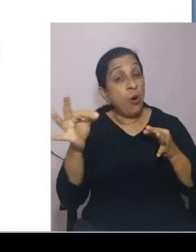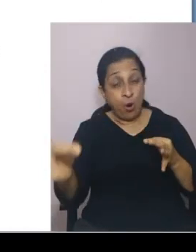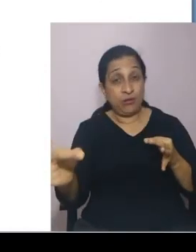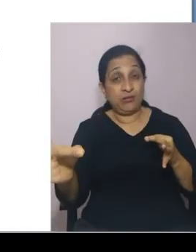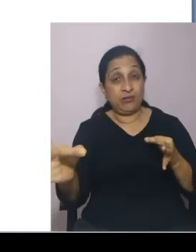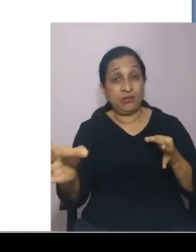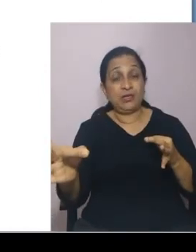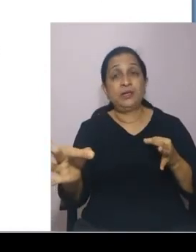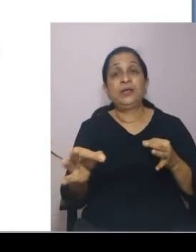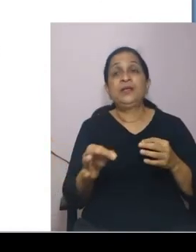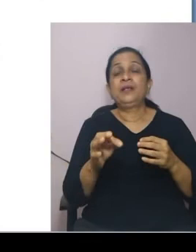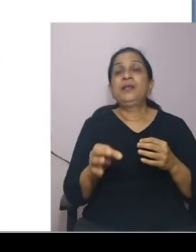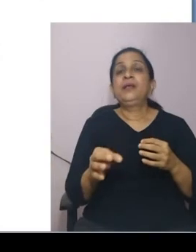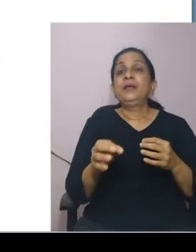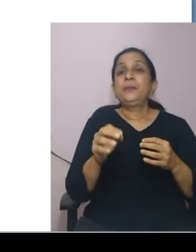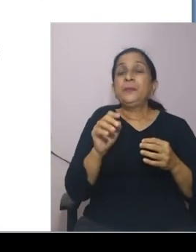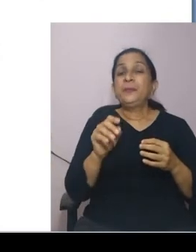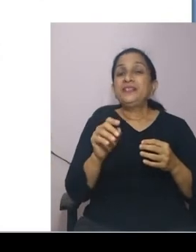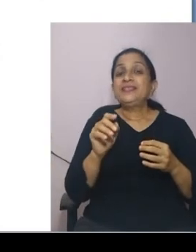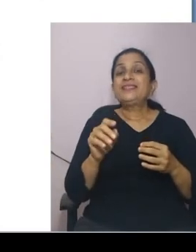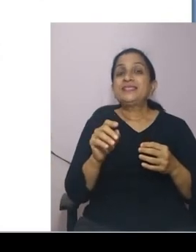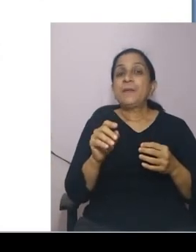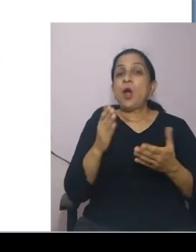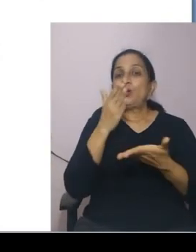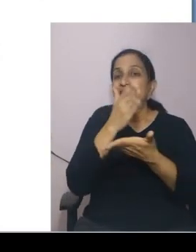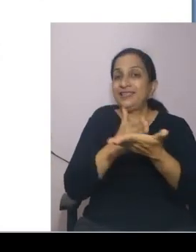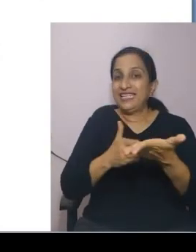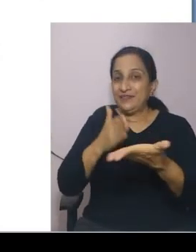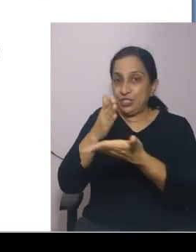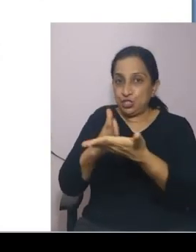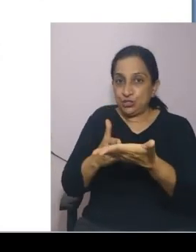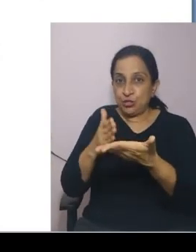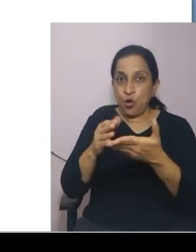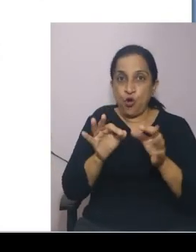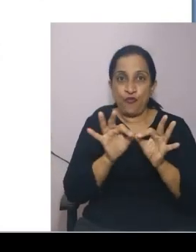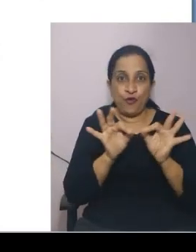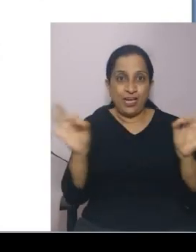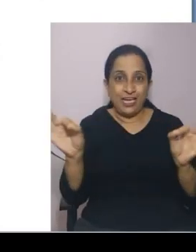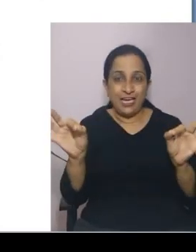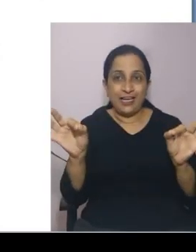this. This is about the